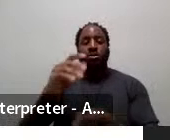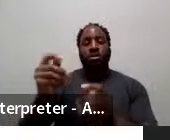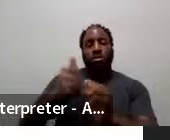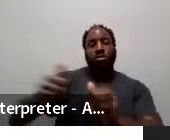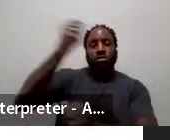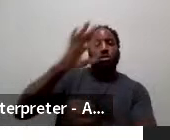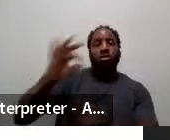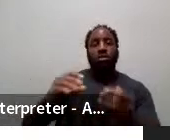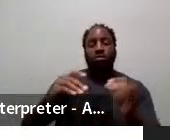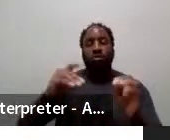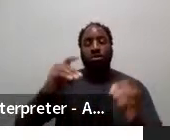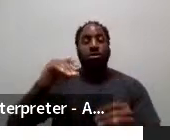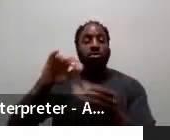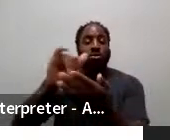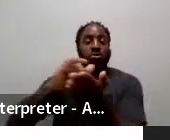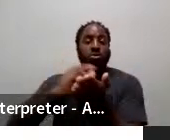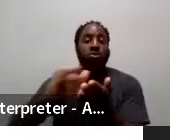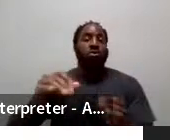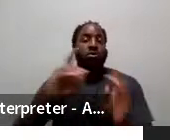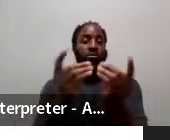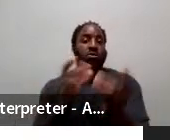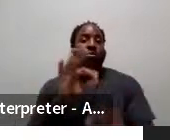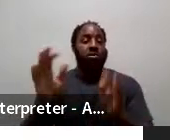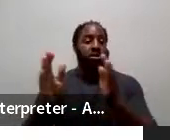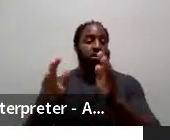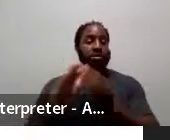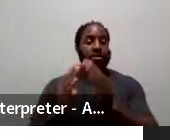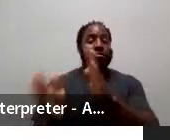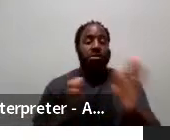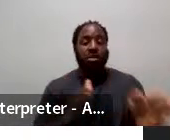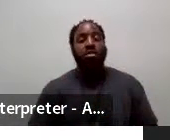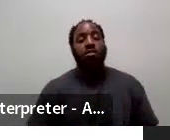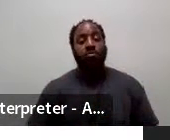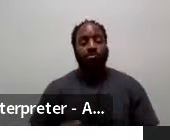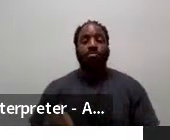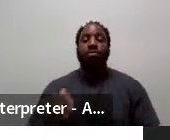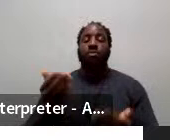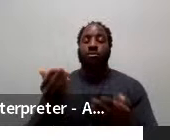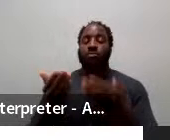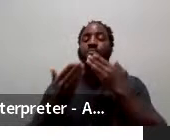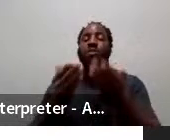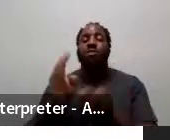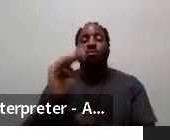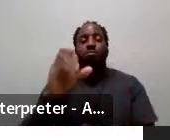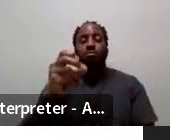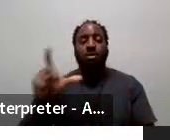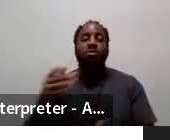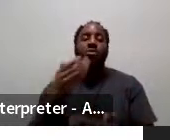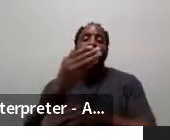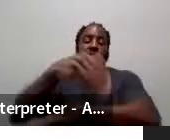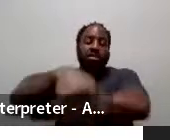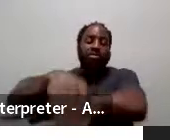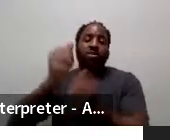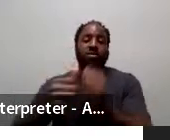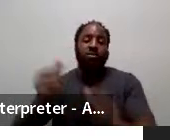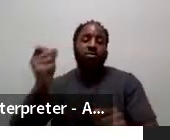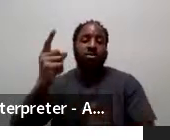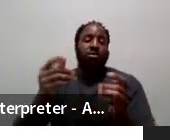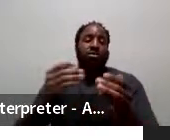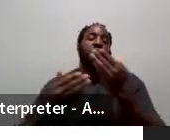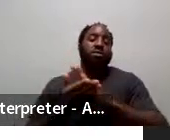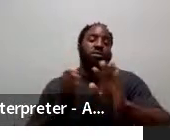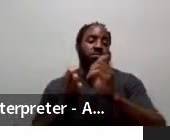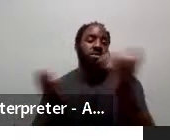director of the New York City Department of City Planning. Dan? Great. Thanks very much, Michael. And good evening, everybody. Nice to be here with